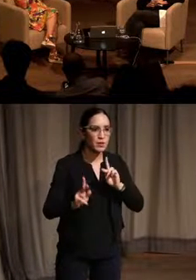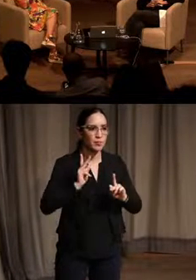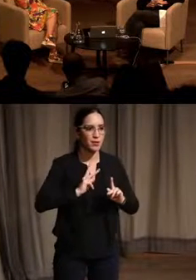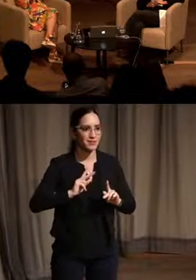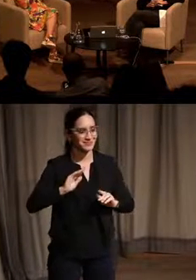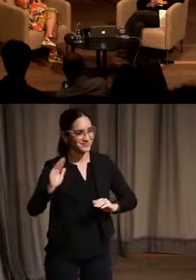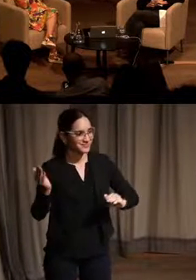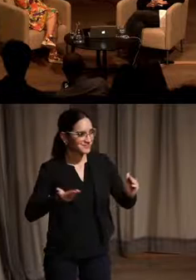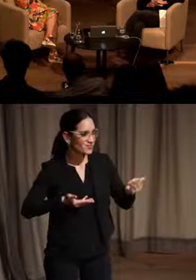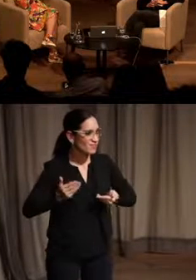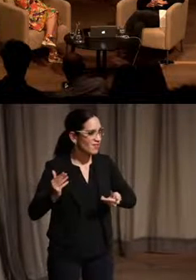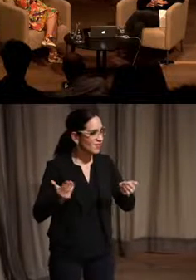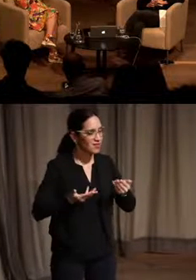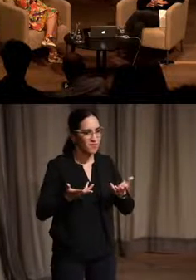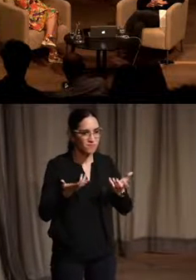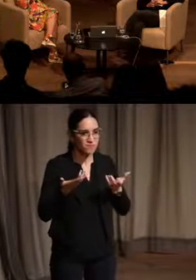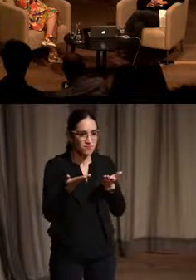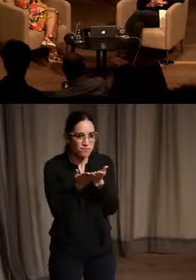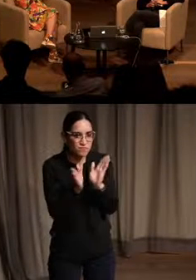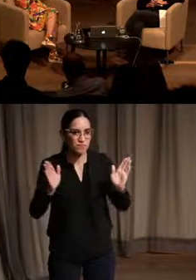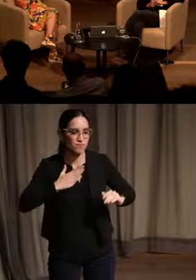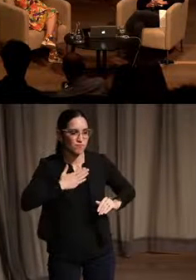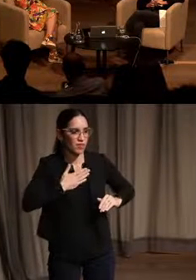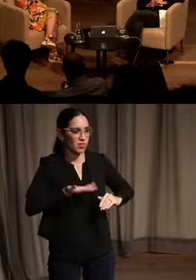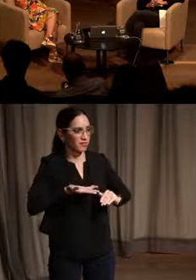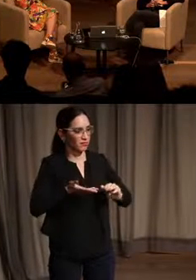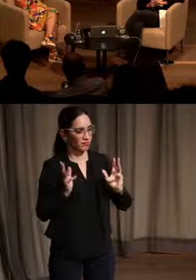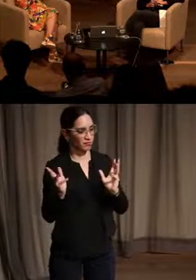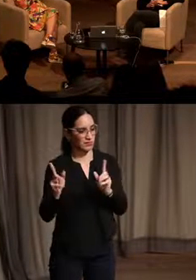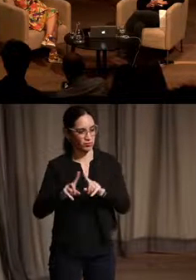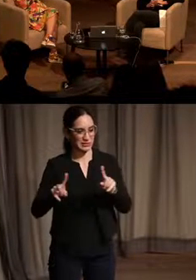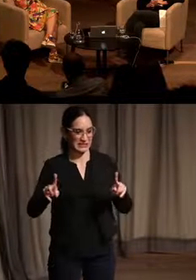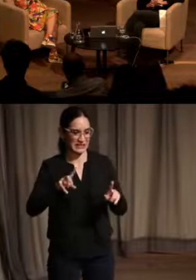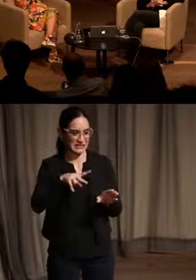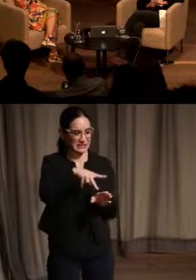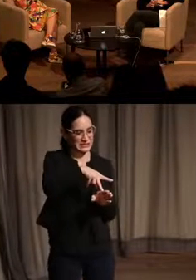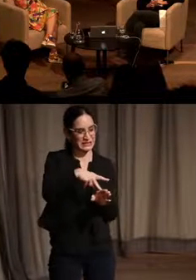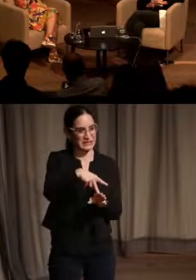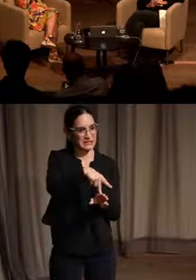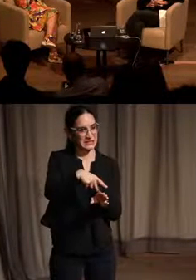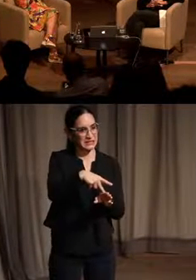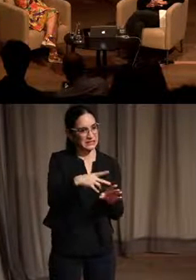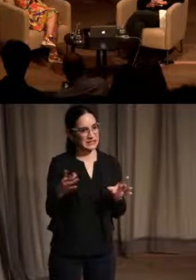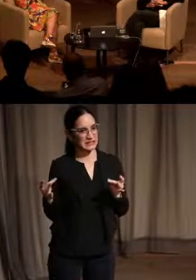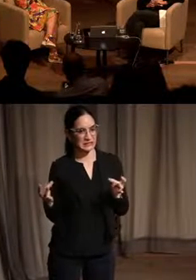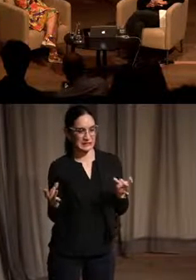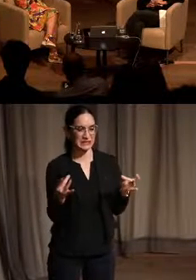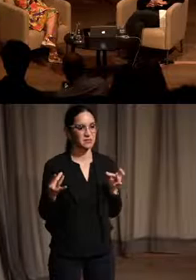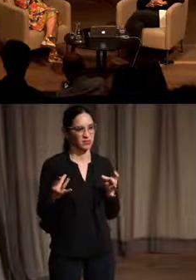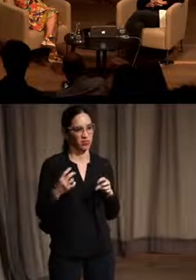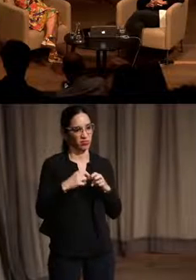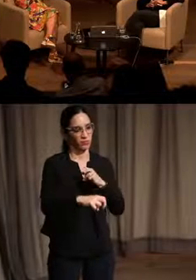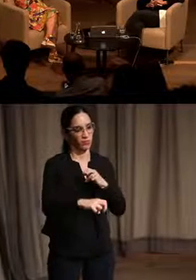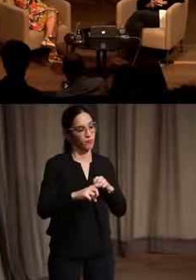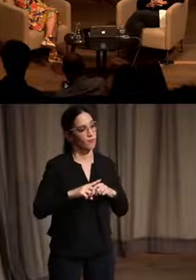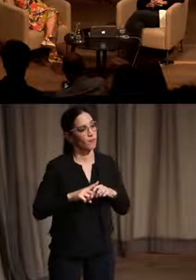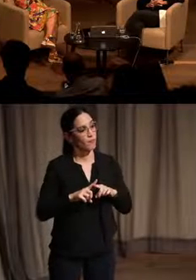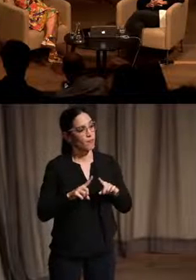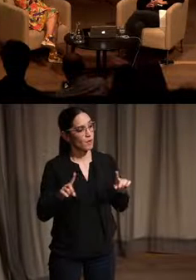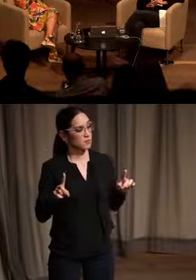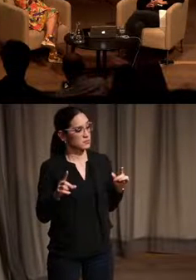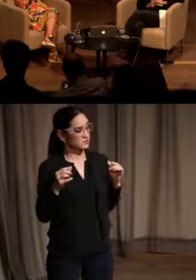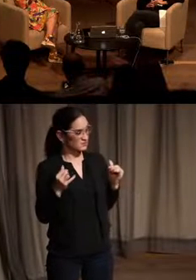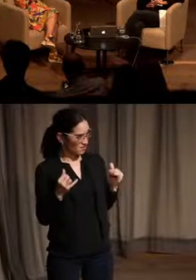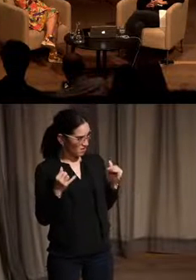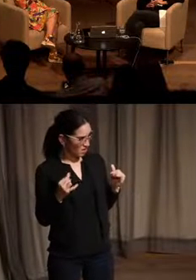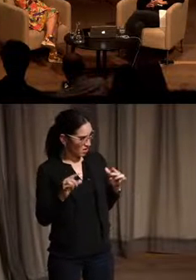really, really, really tricky balance. For so sure. I get it, and I just think that the fact that we're having this conversation today is a good